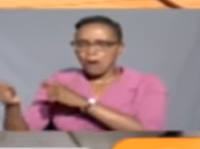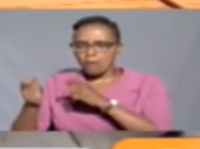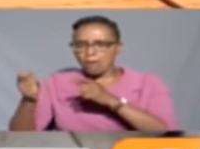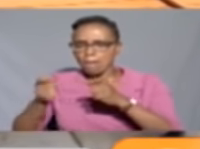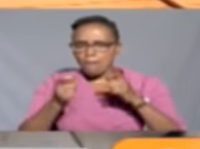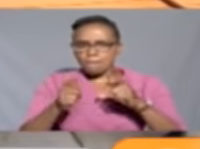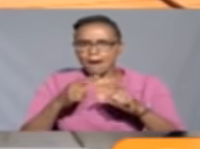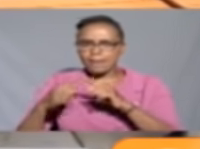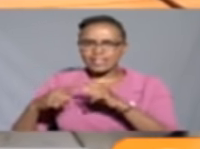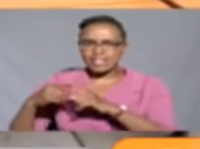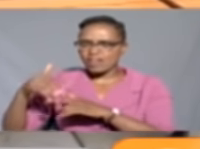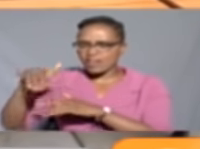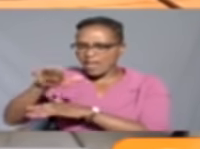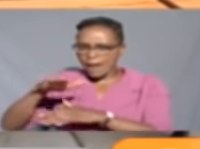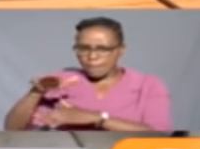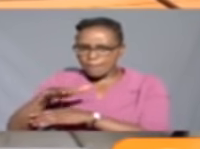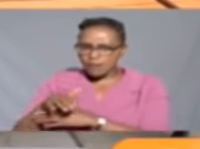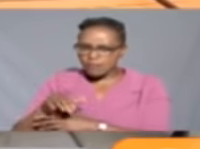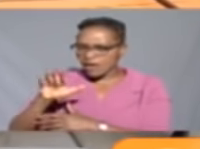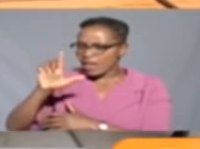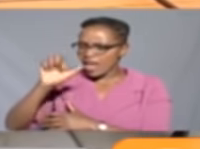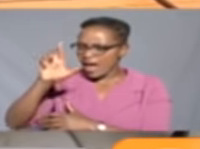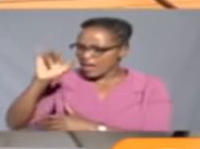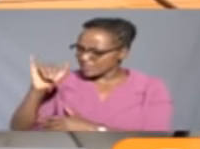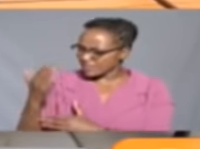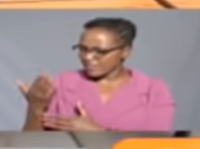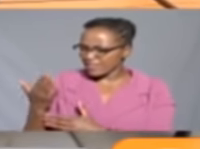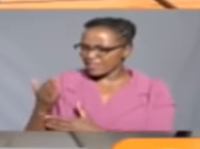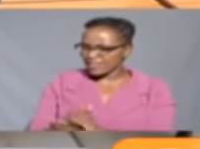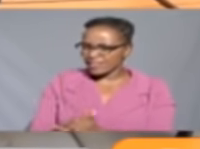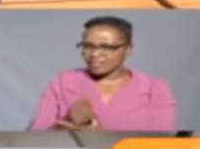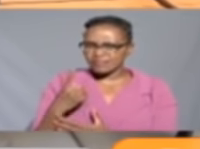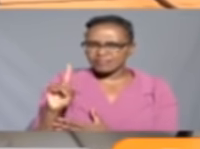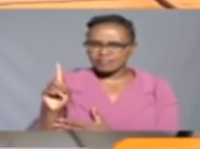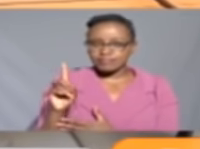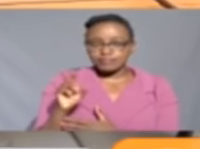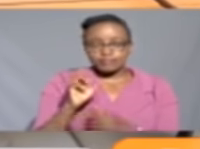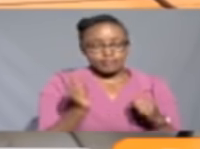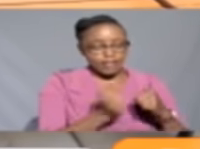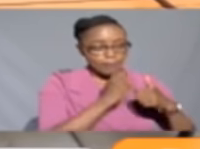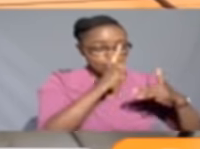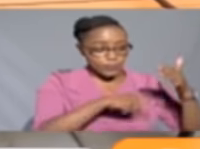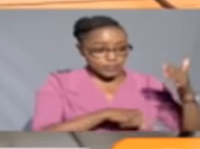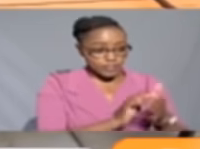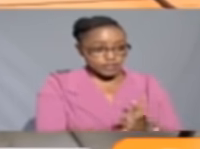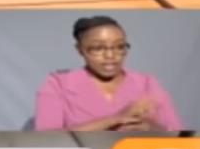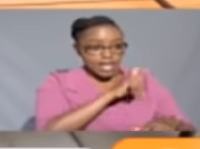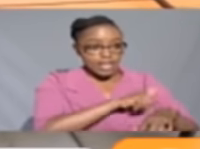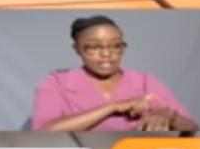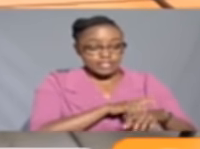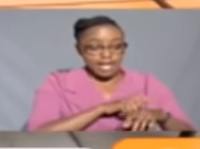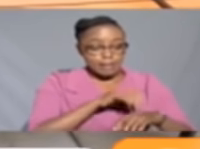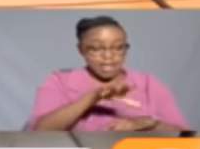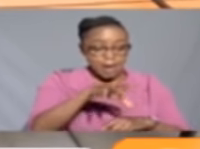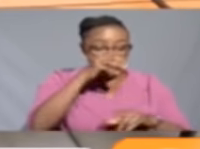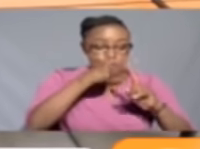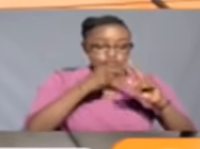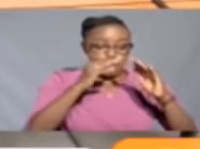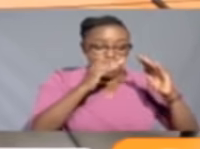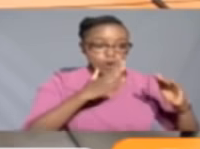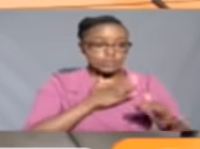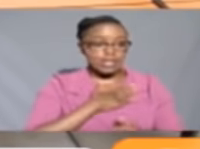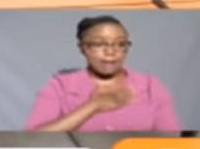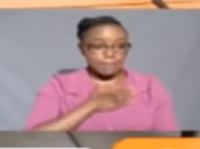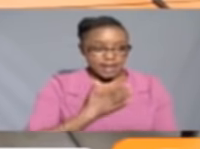and you ended up in a place called Lari. Now, what happened is this. When they took me from my house, about 8